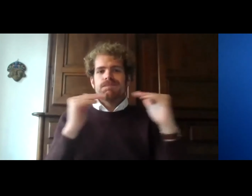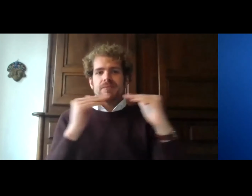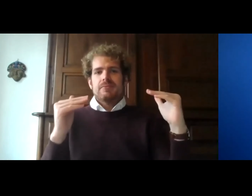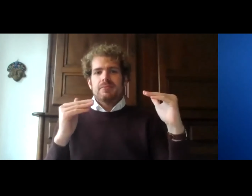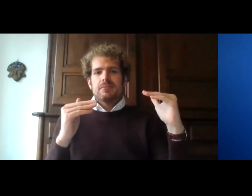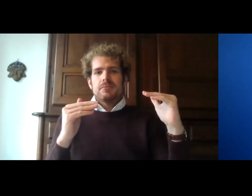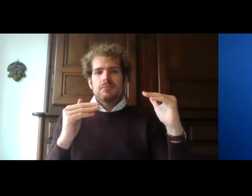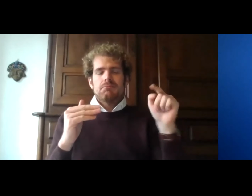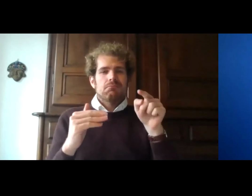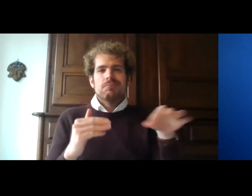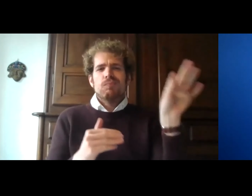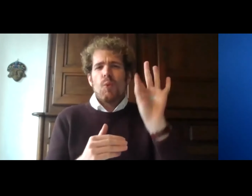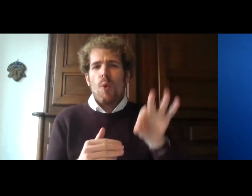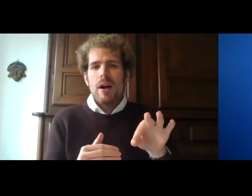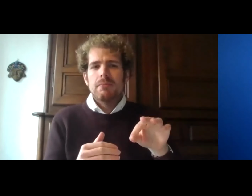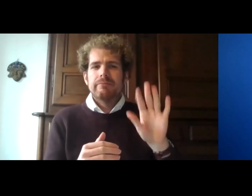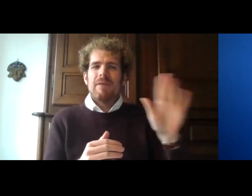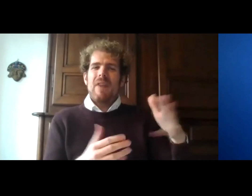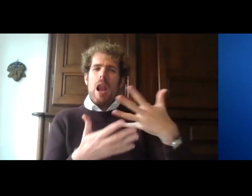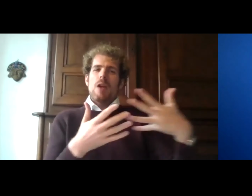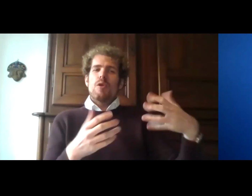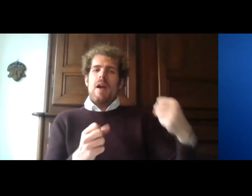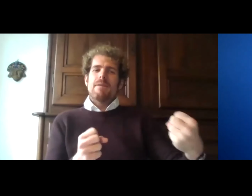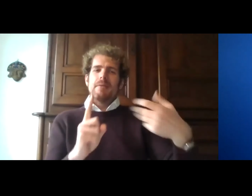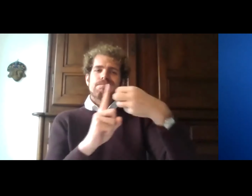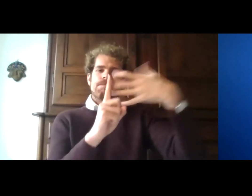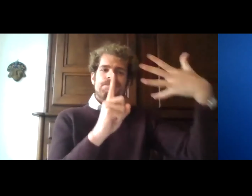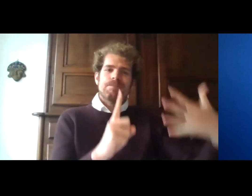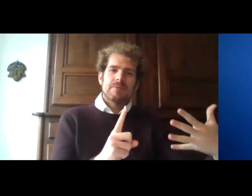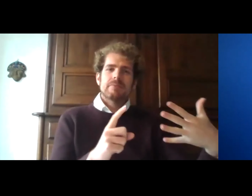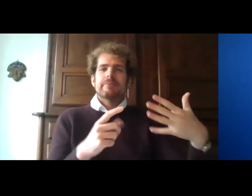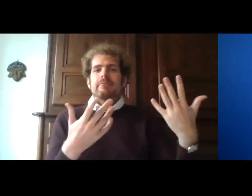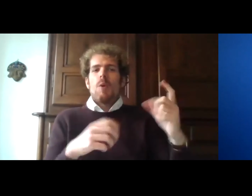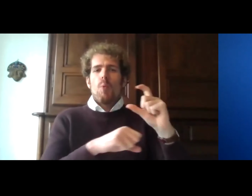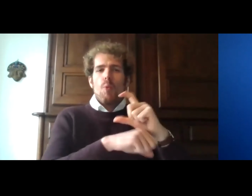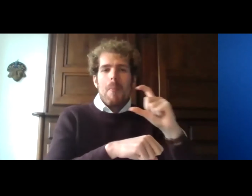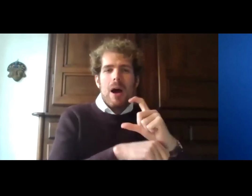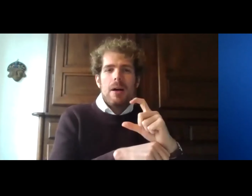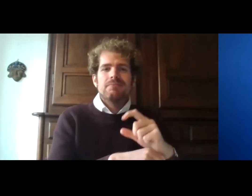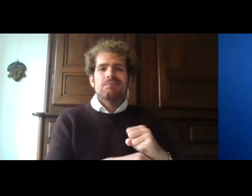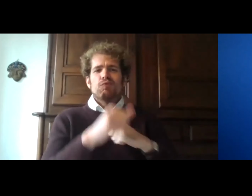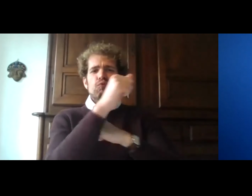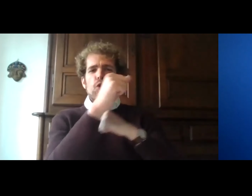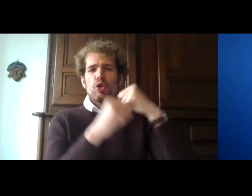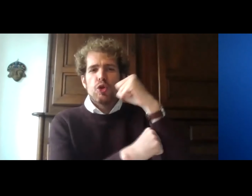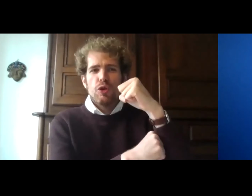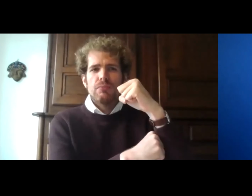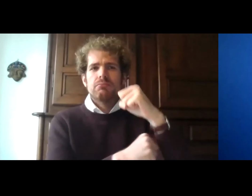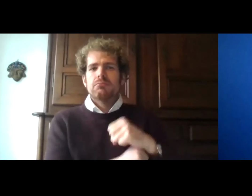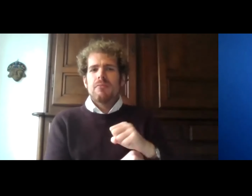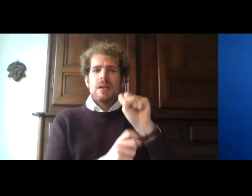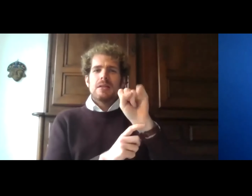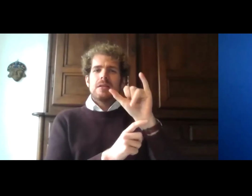And at the same time, I was learning the spoken language French in a written format. But sign languages